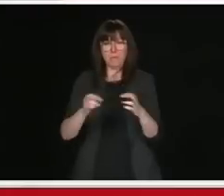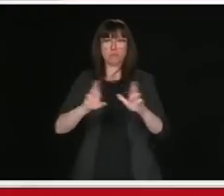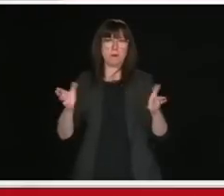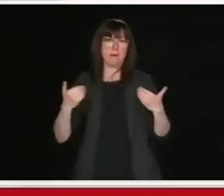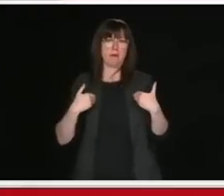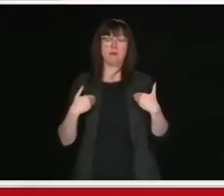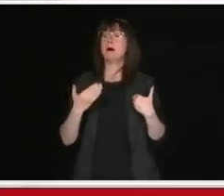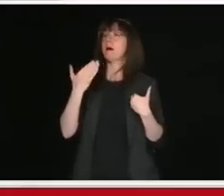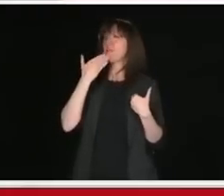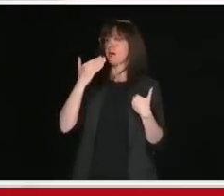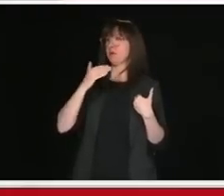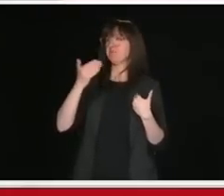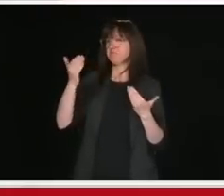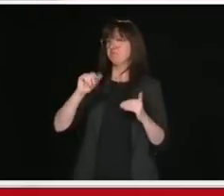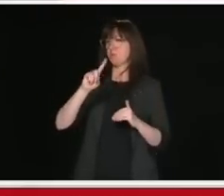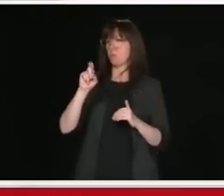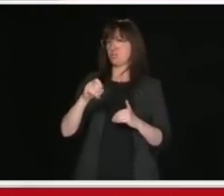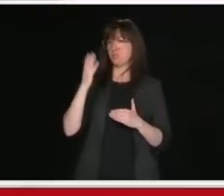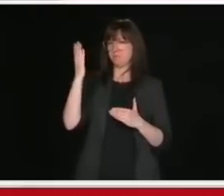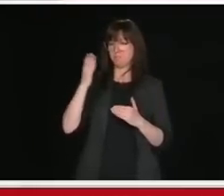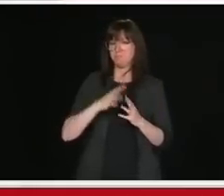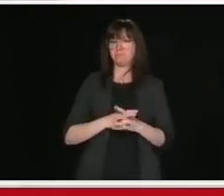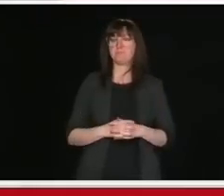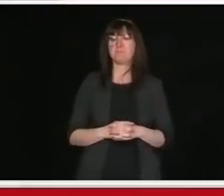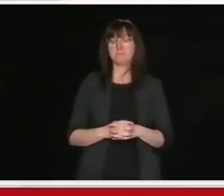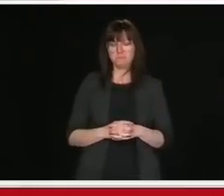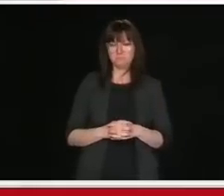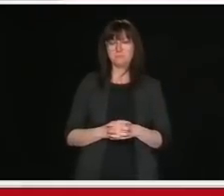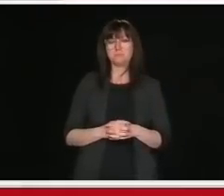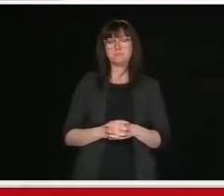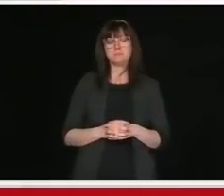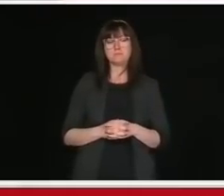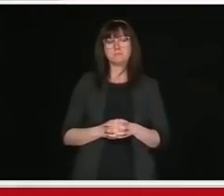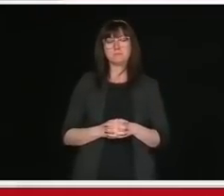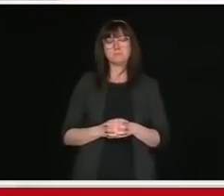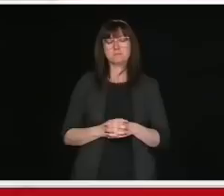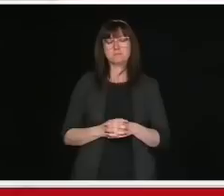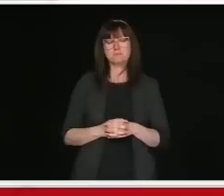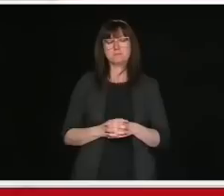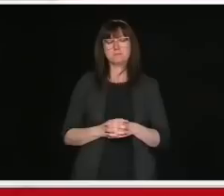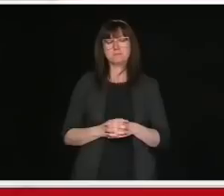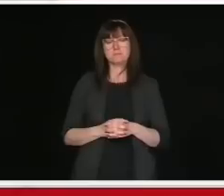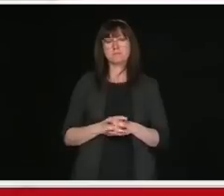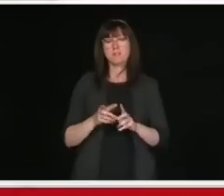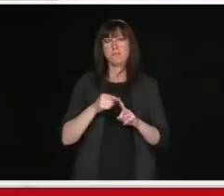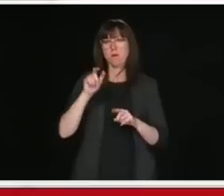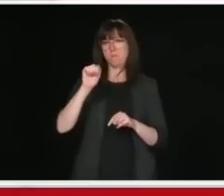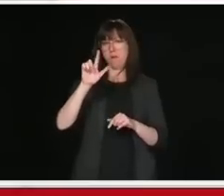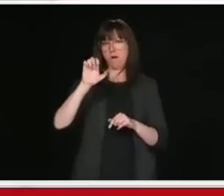Thank you. Merci. The next question, Alex Ballingall, Toronto Star, line open.